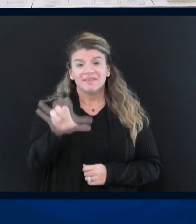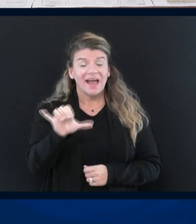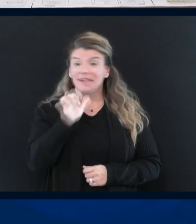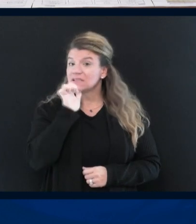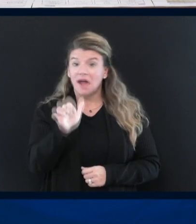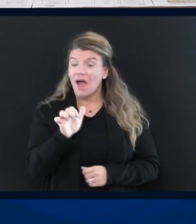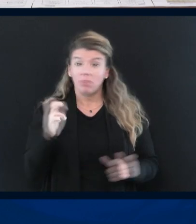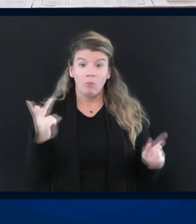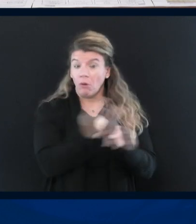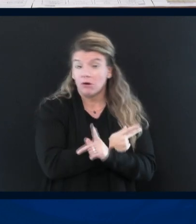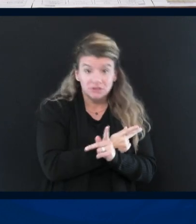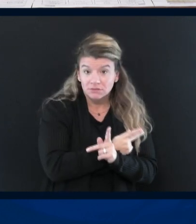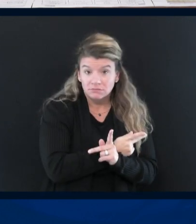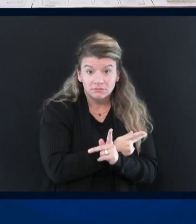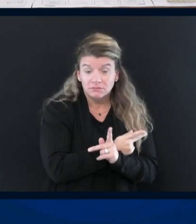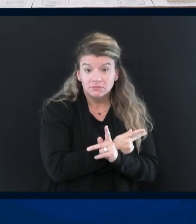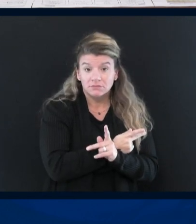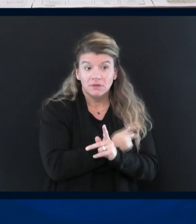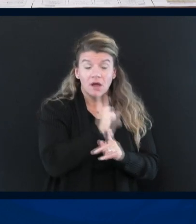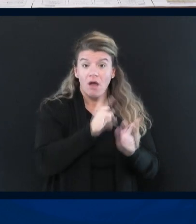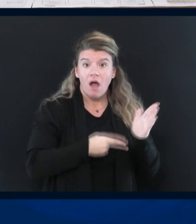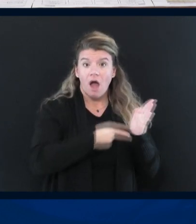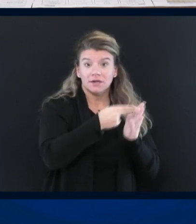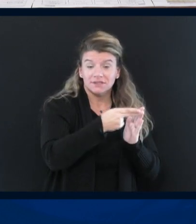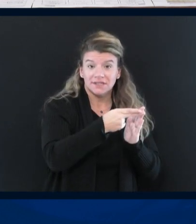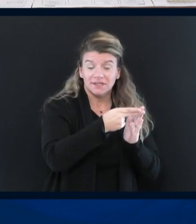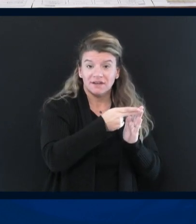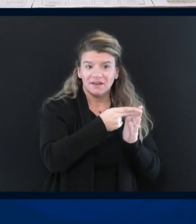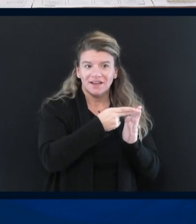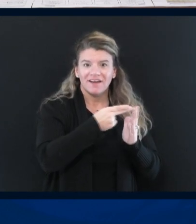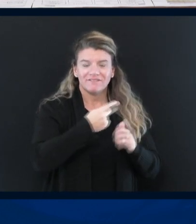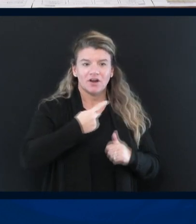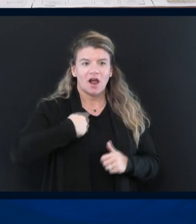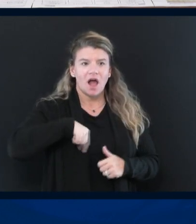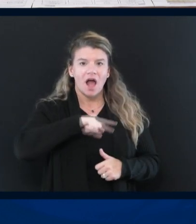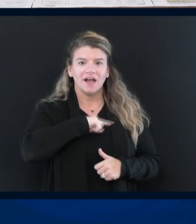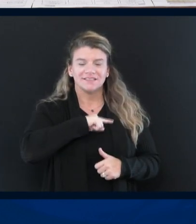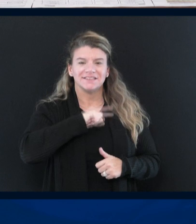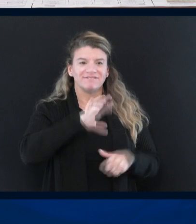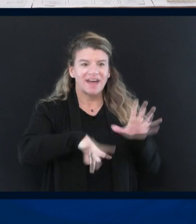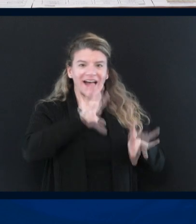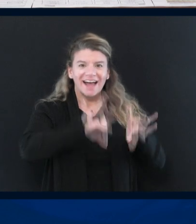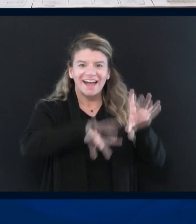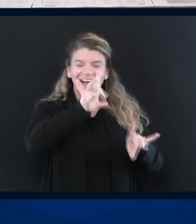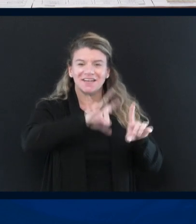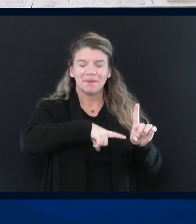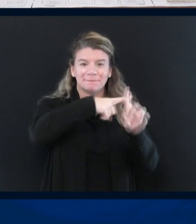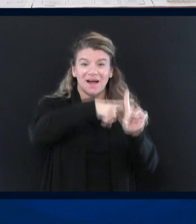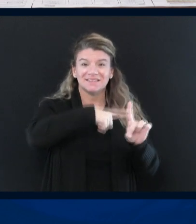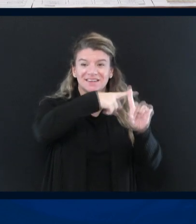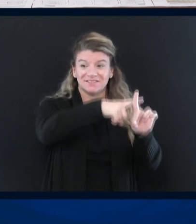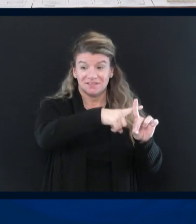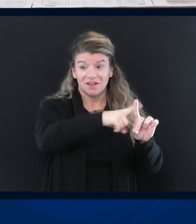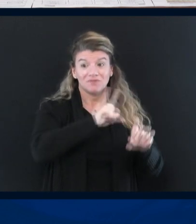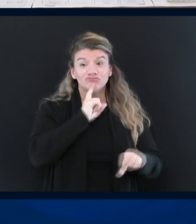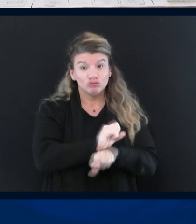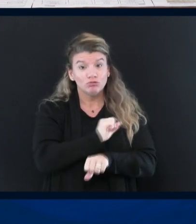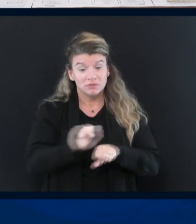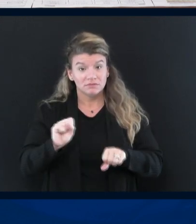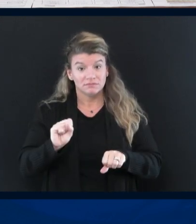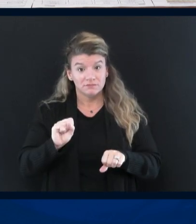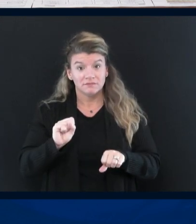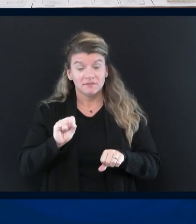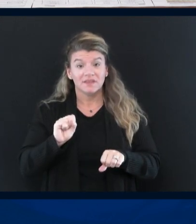thing for us to be coming up with additional positives. In fact,